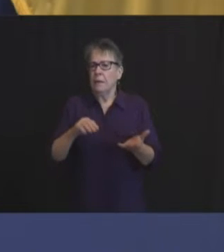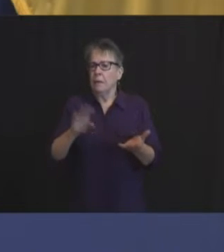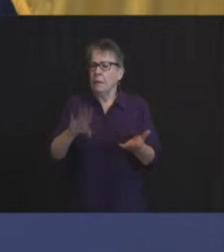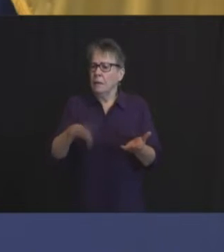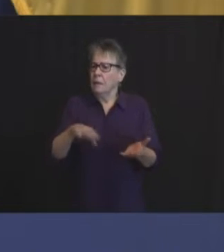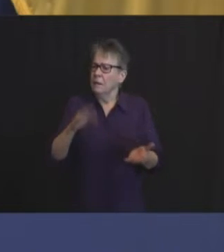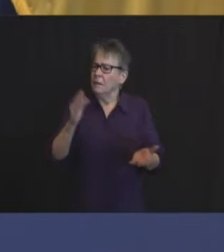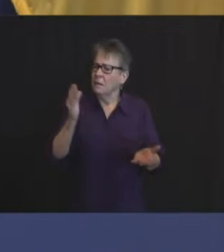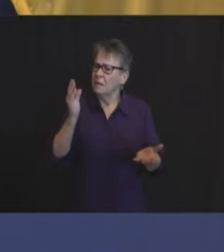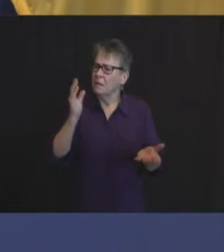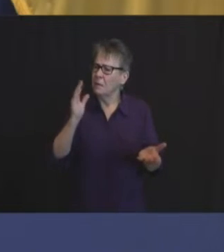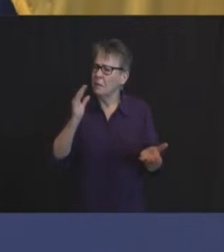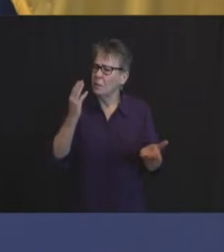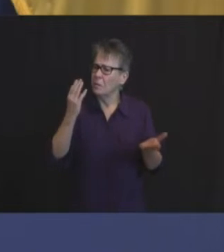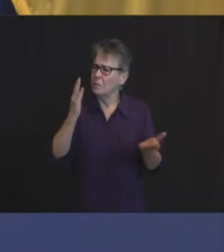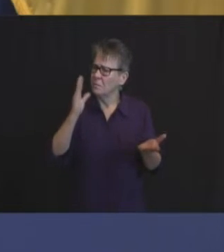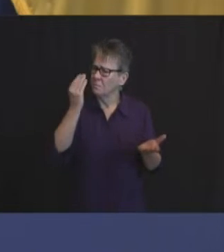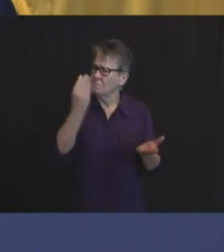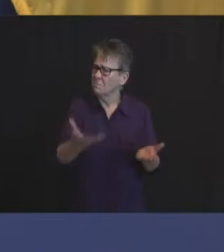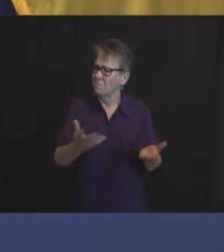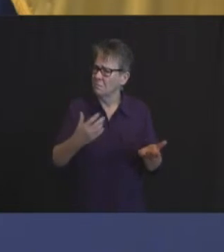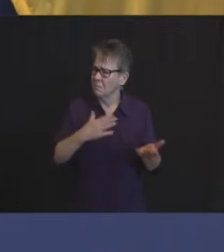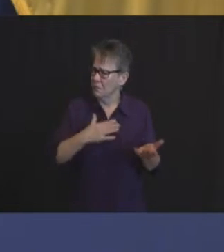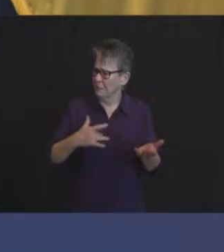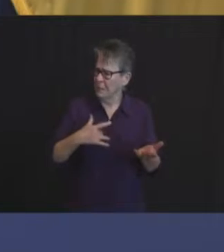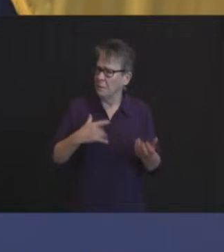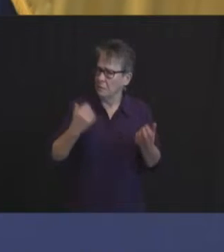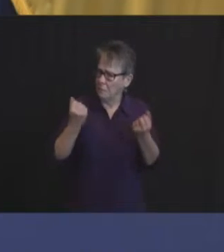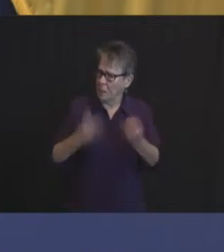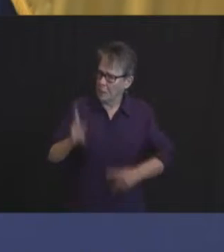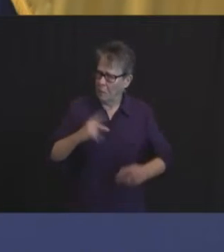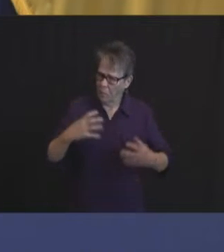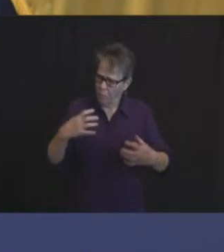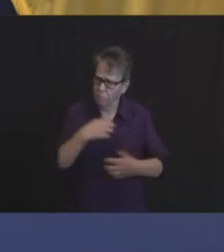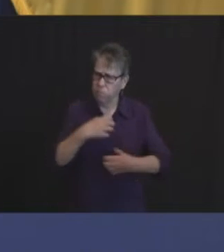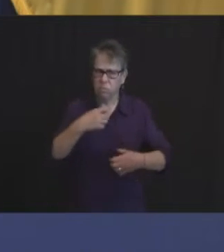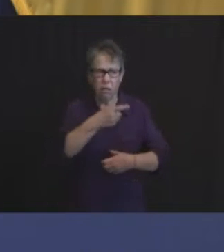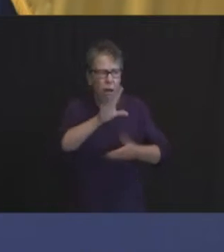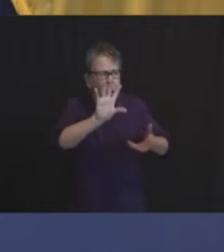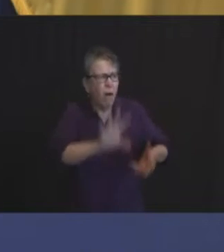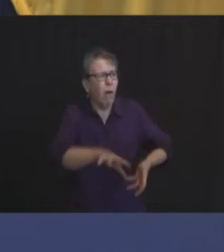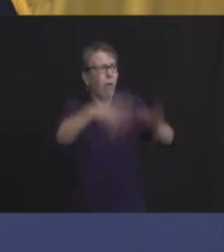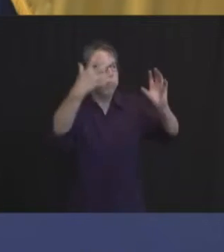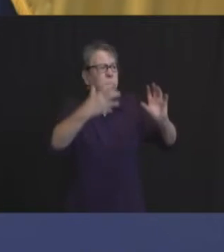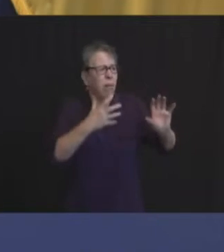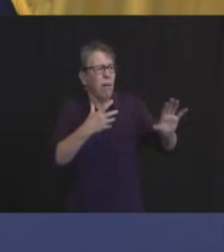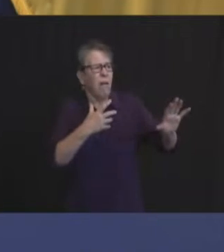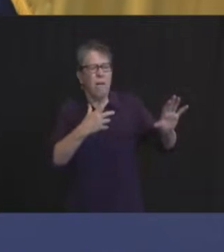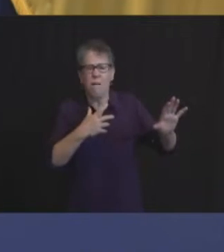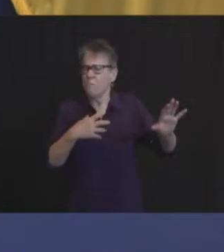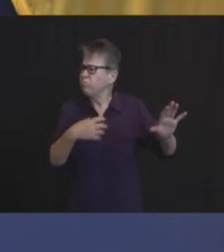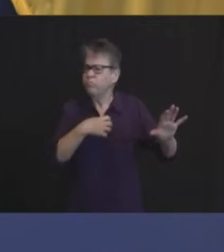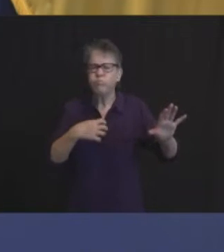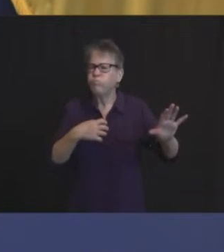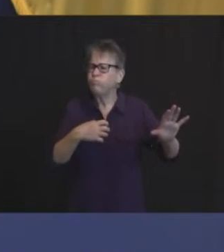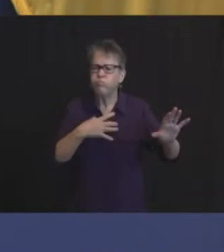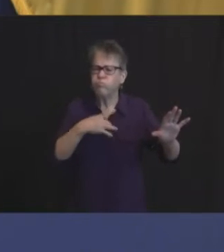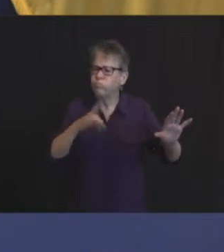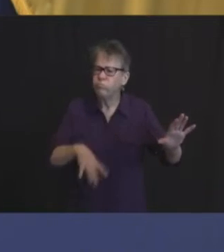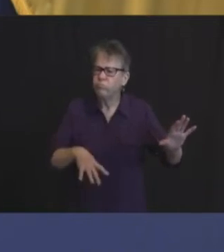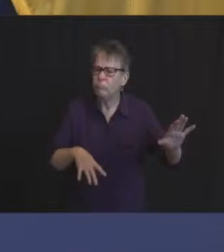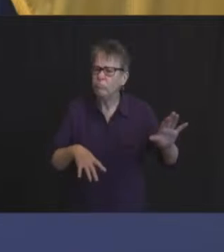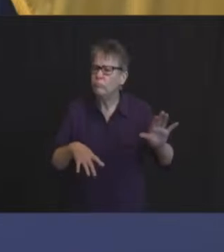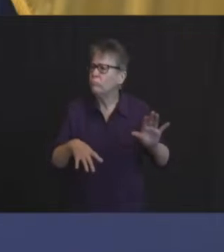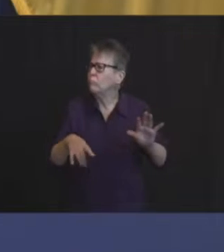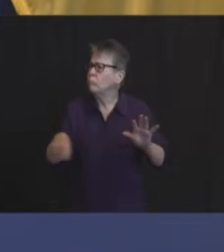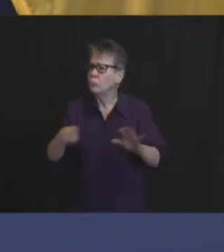challenging the election of Joe Biden and Kamala Harris last Wednesday. It would have been a really helpful sign for folks, as some did, by the way, Langford in